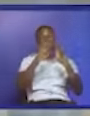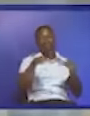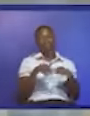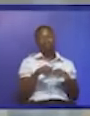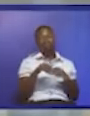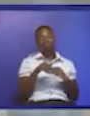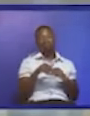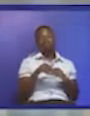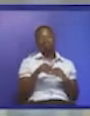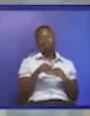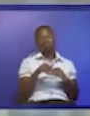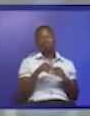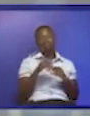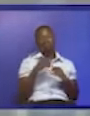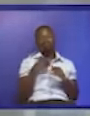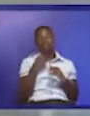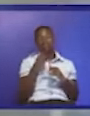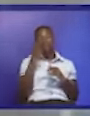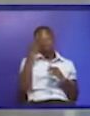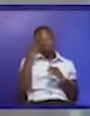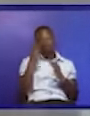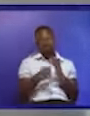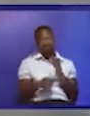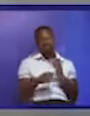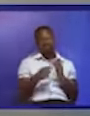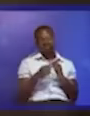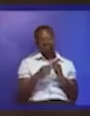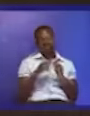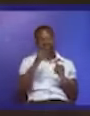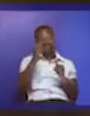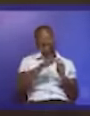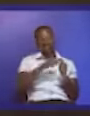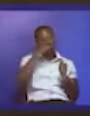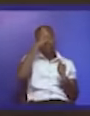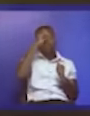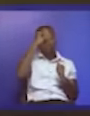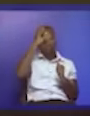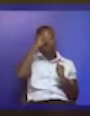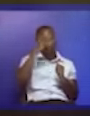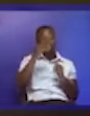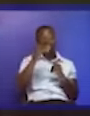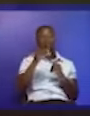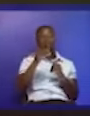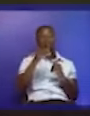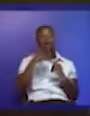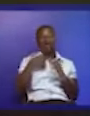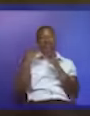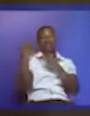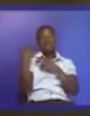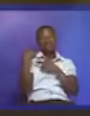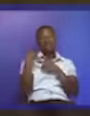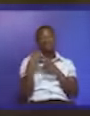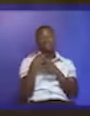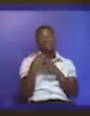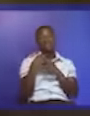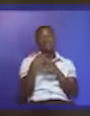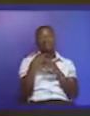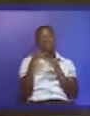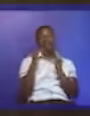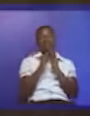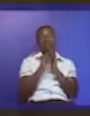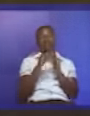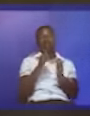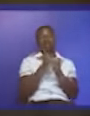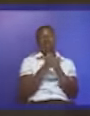the implication of that. There is a mantle upon your head, whether you are using it or not, that can translate the pain in your